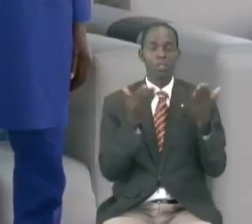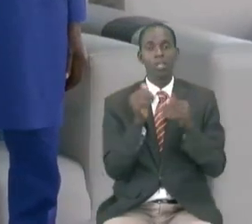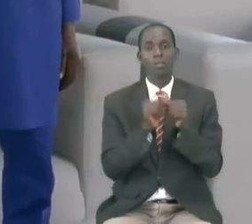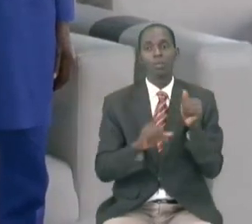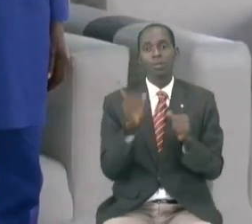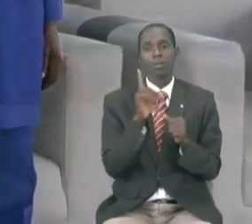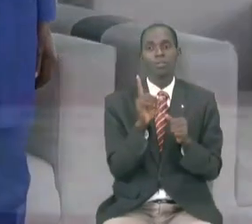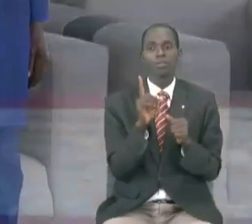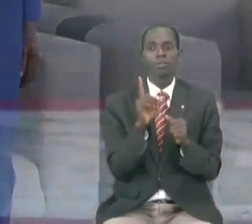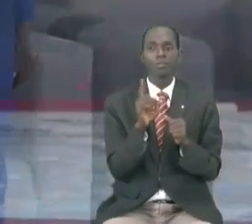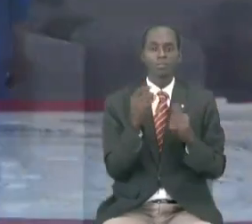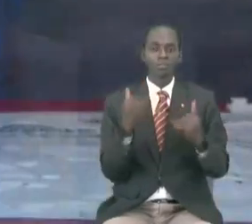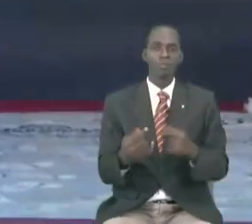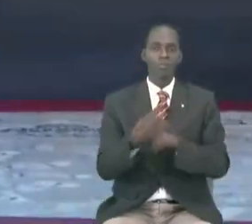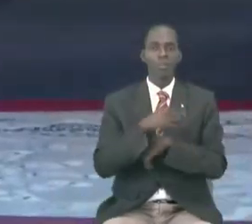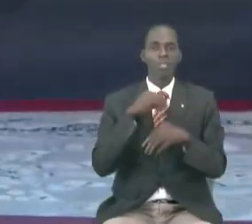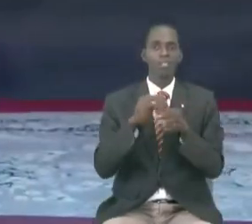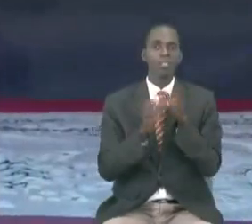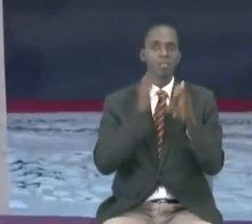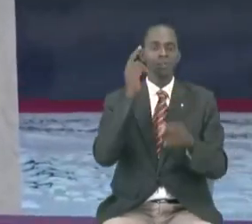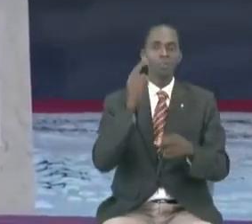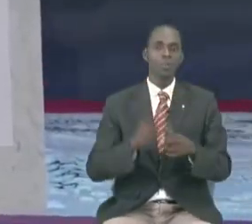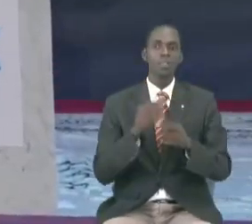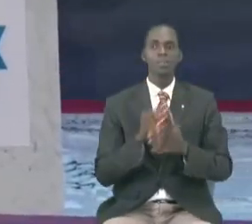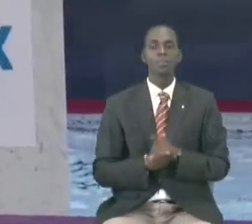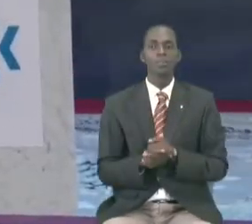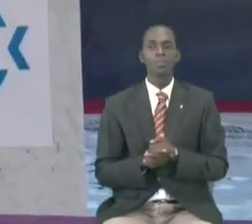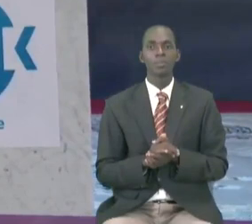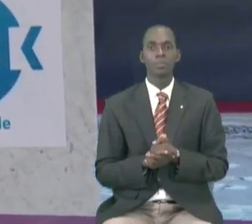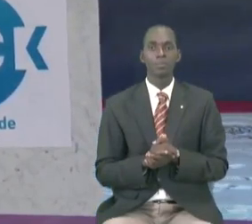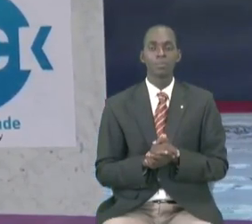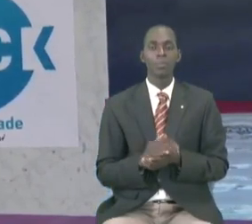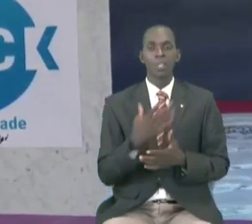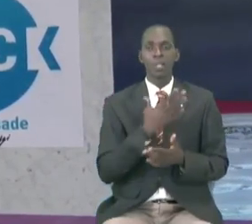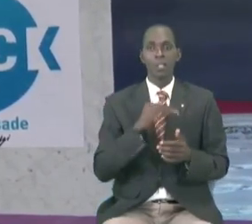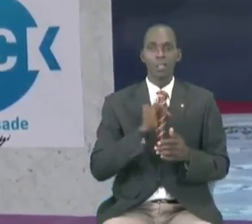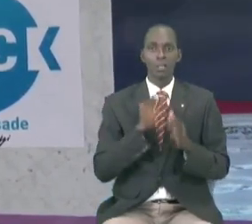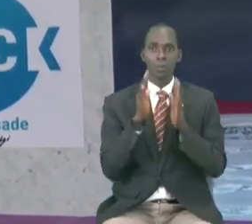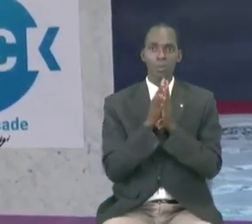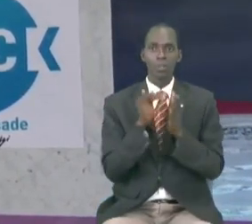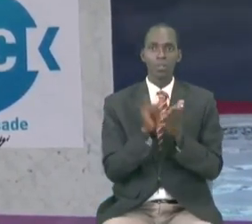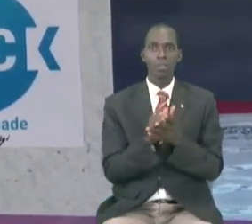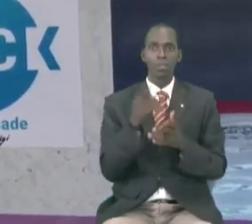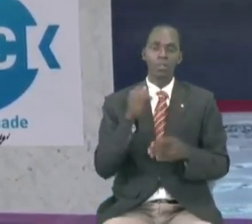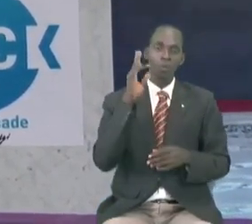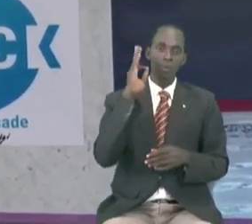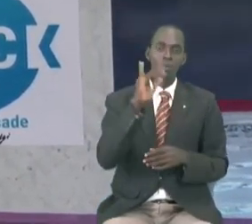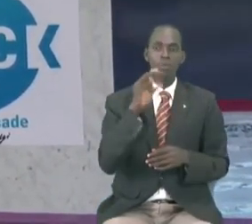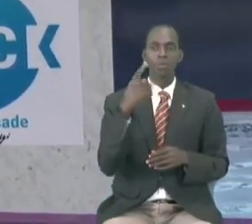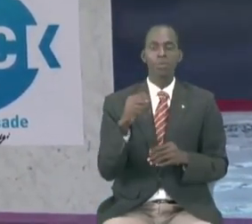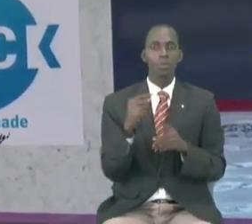of the word, the entrance of the word, will bring light in every life, every